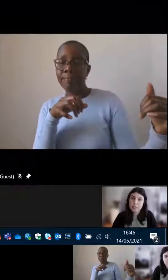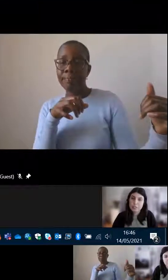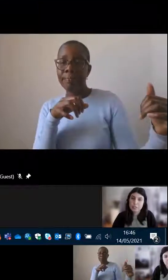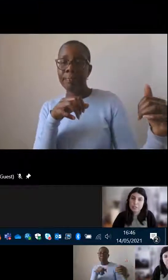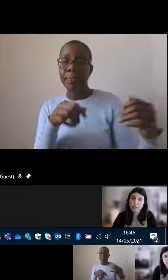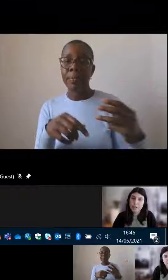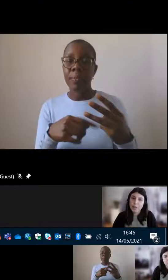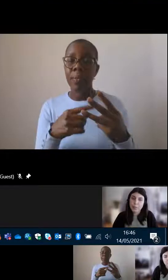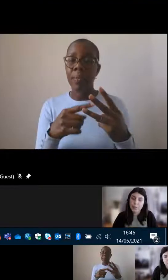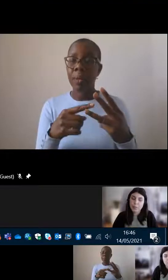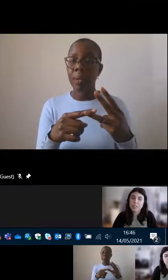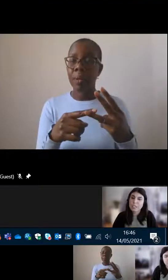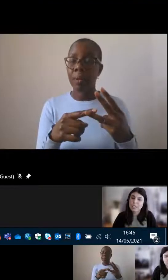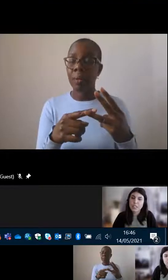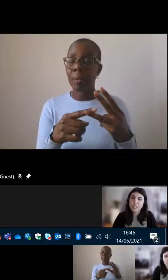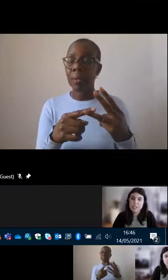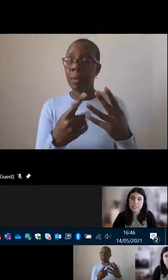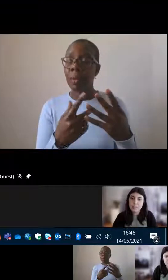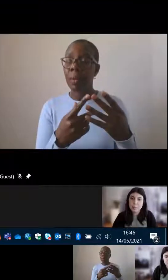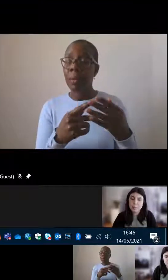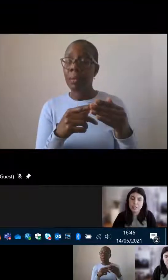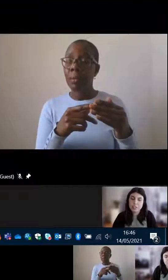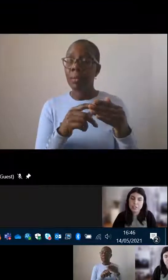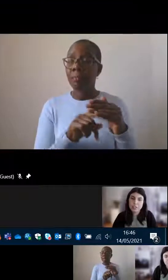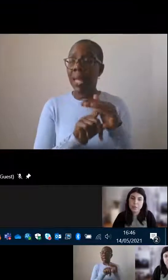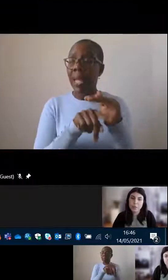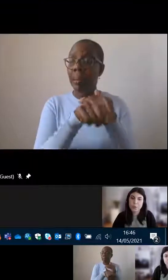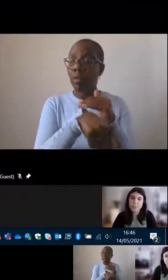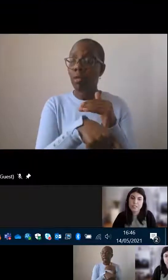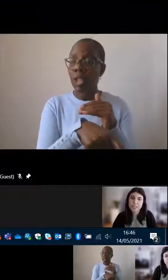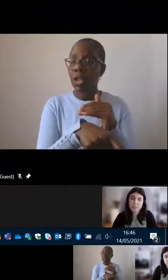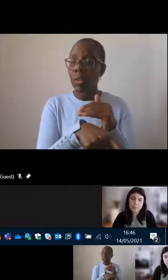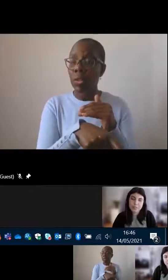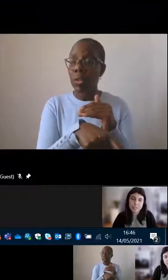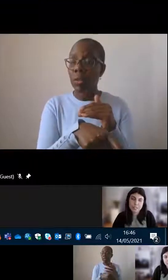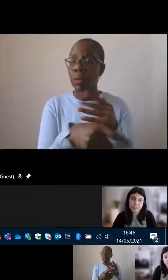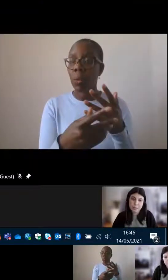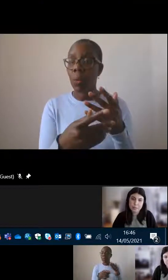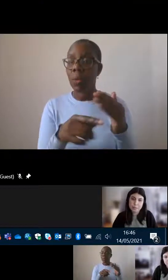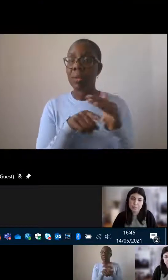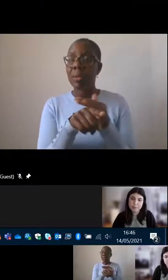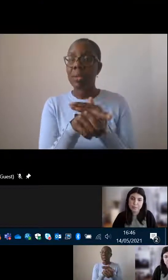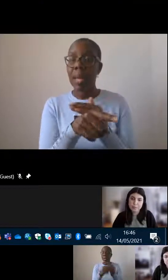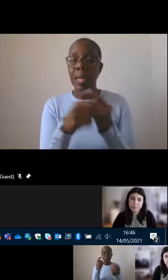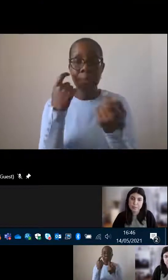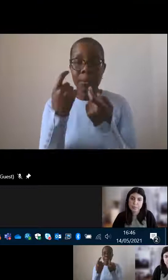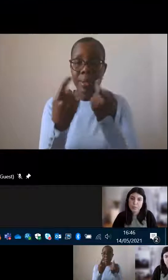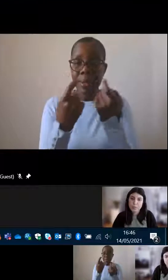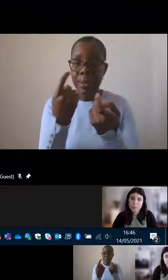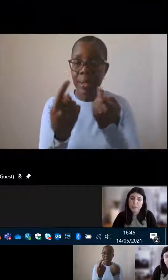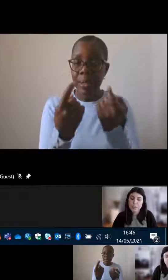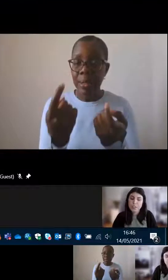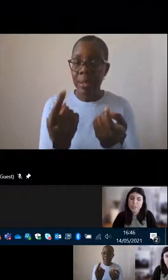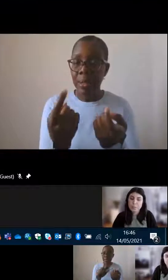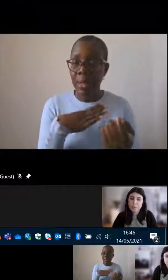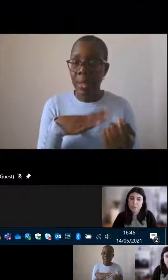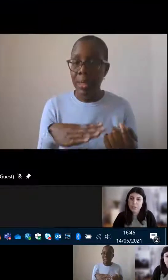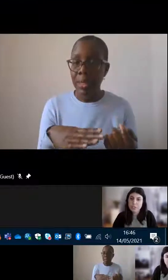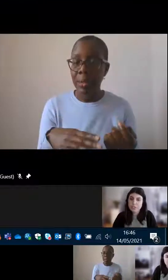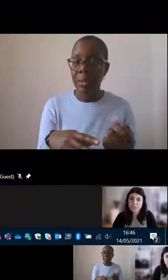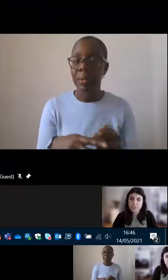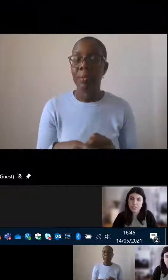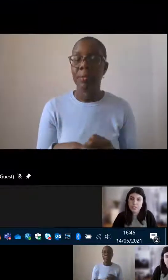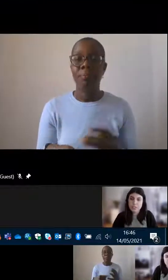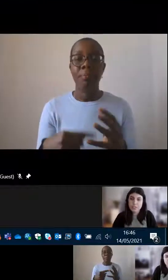you're in immigration or in need of immigration or asylum seekers? What if you've got some